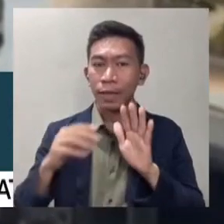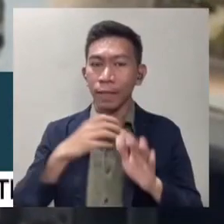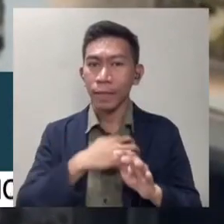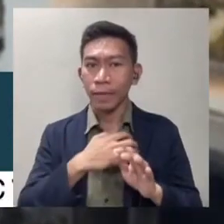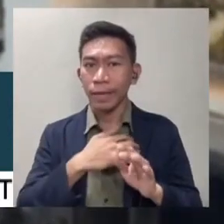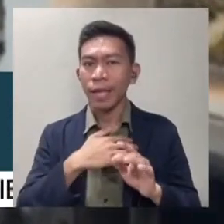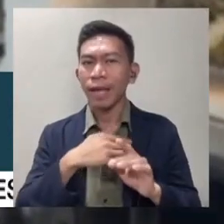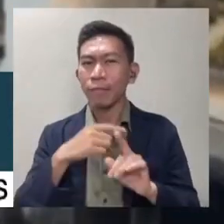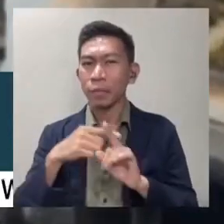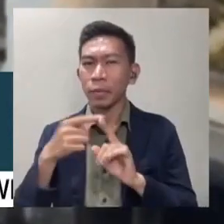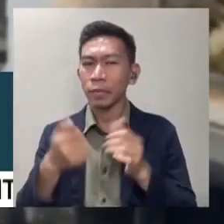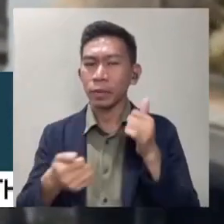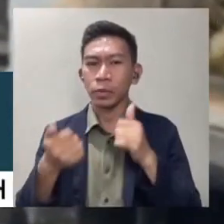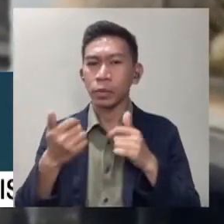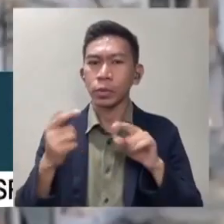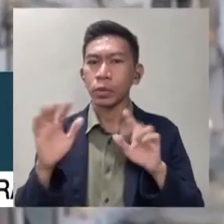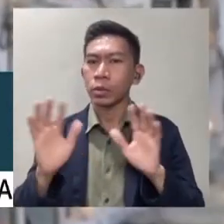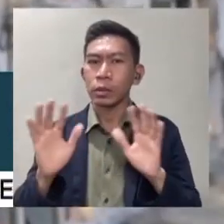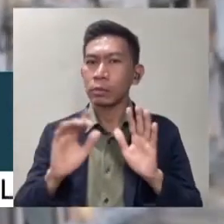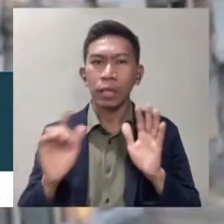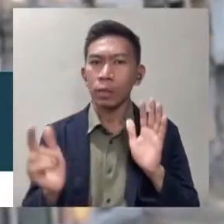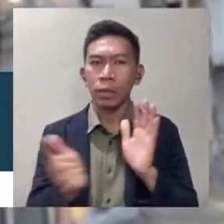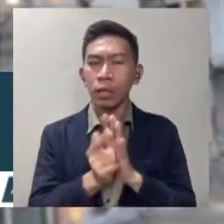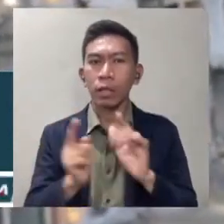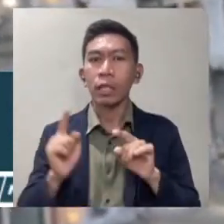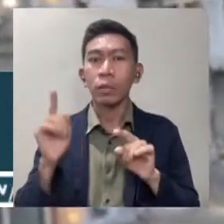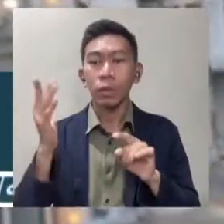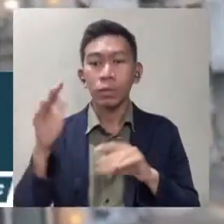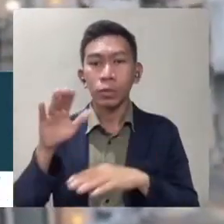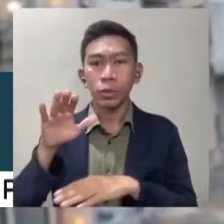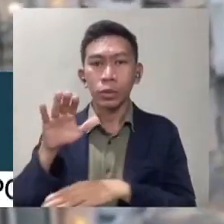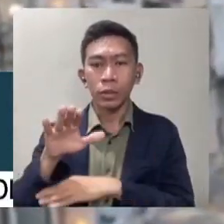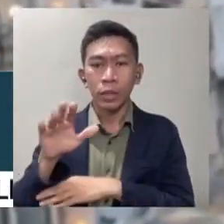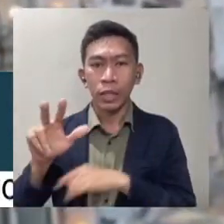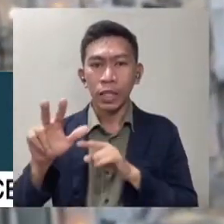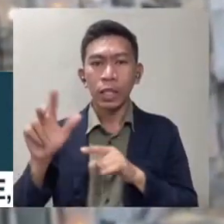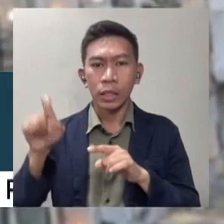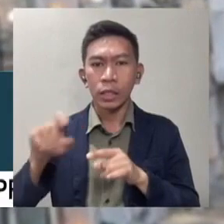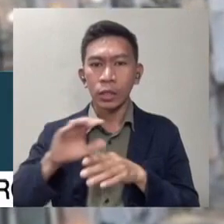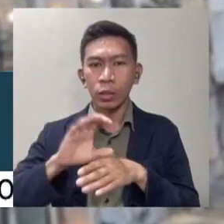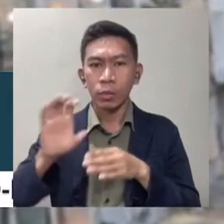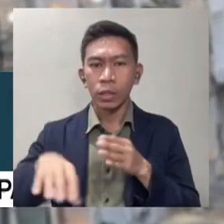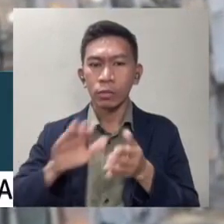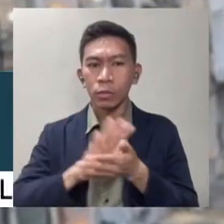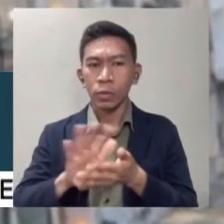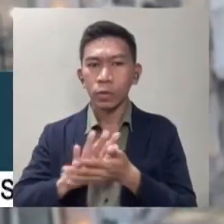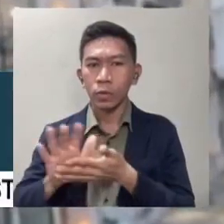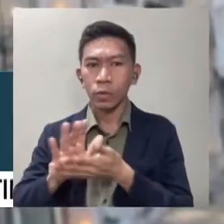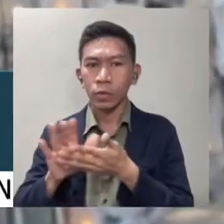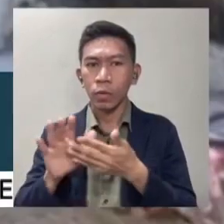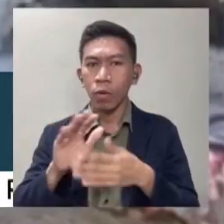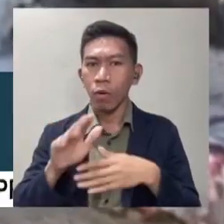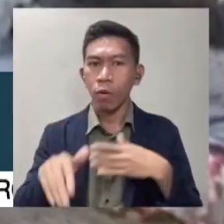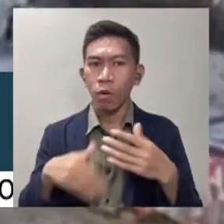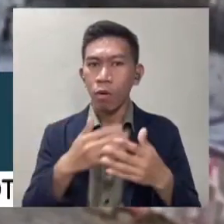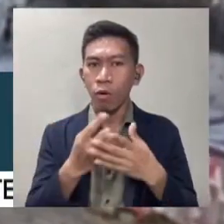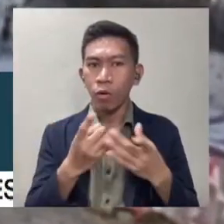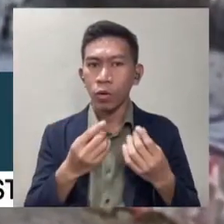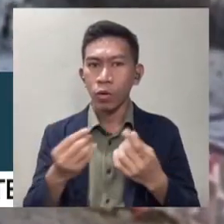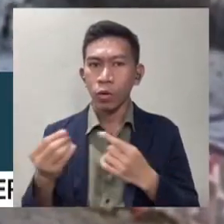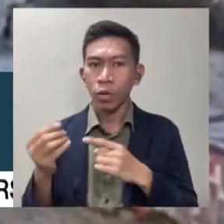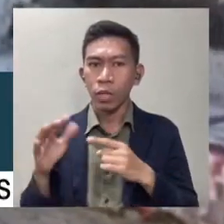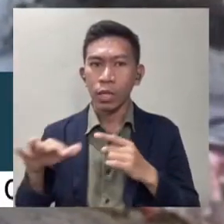This shouldn't be allowed. They're only giving them until 3 p.m. to complete everything, the cleaning and everything that has to be done to the